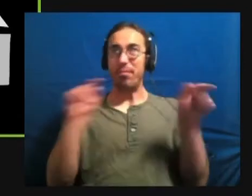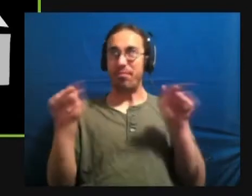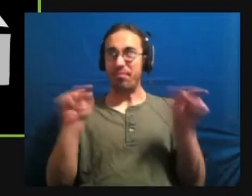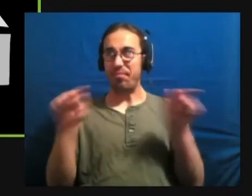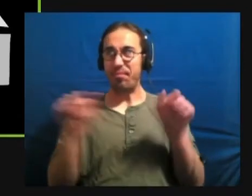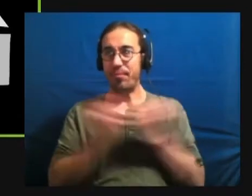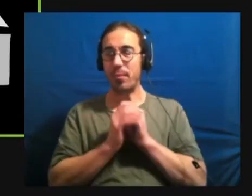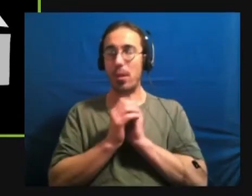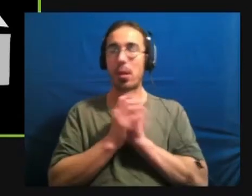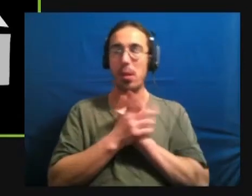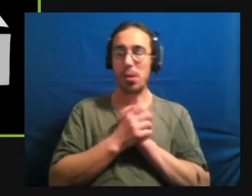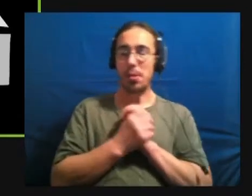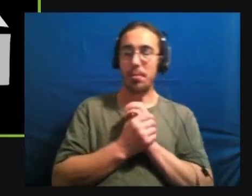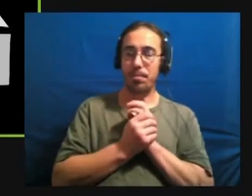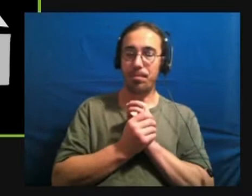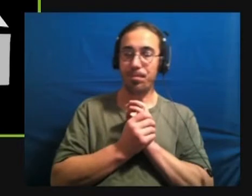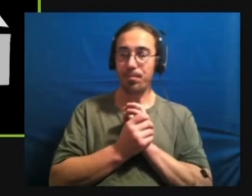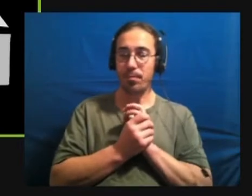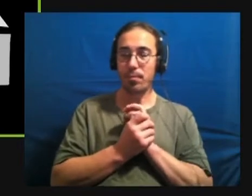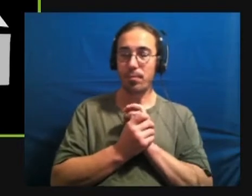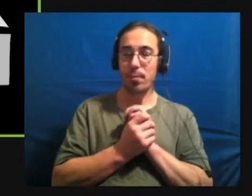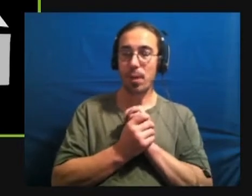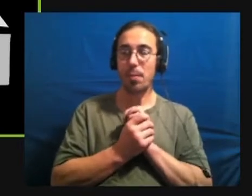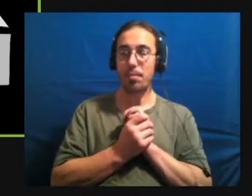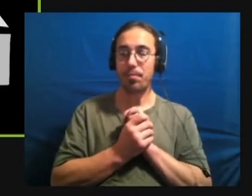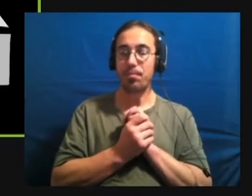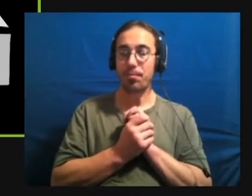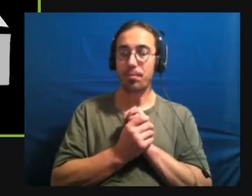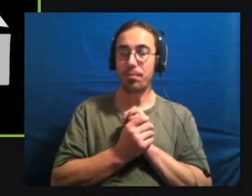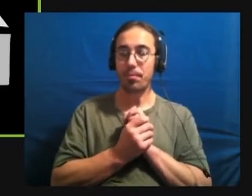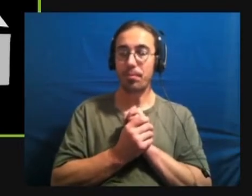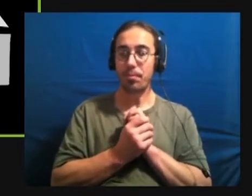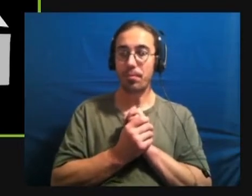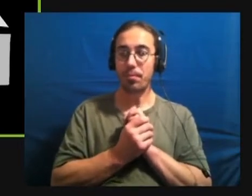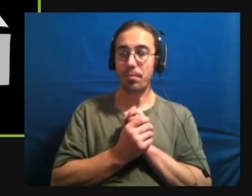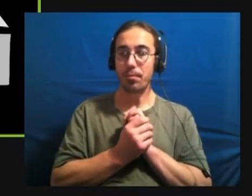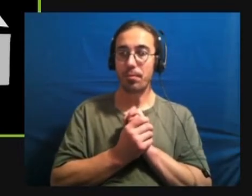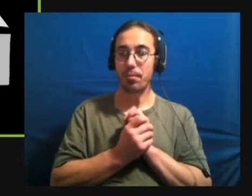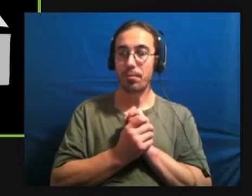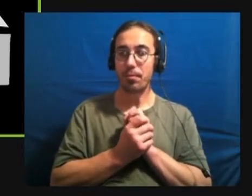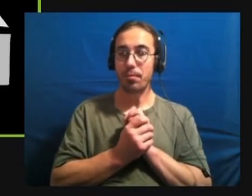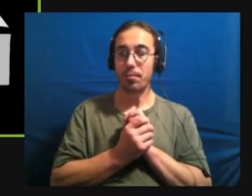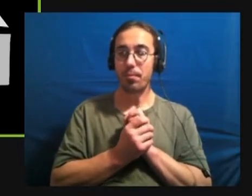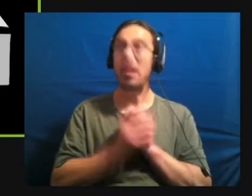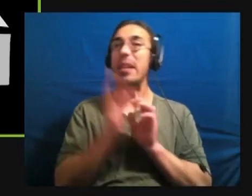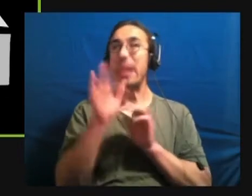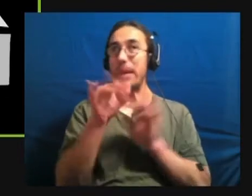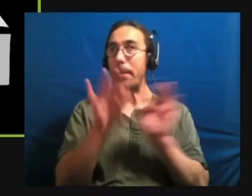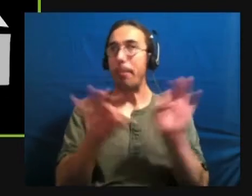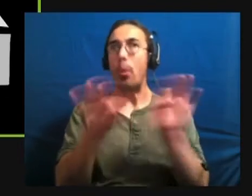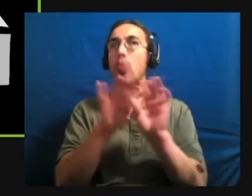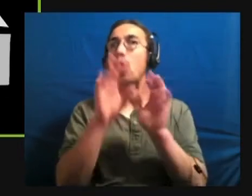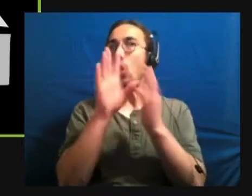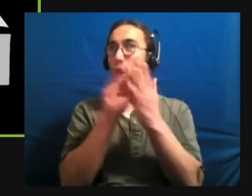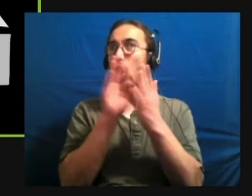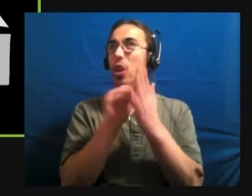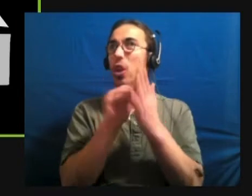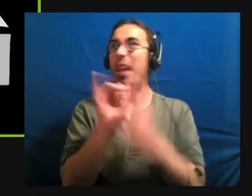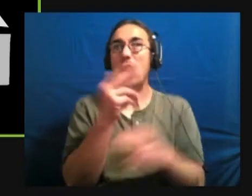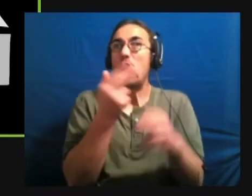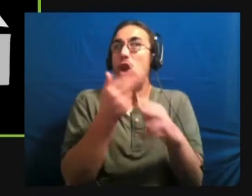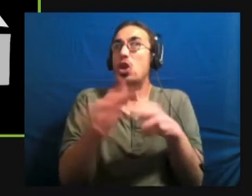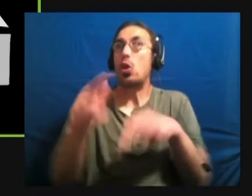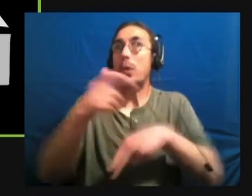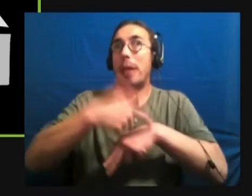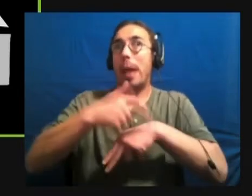And that's a that's a big thing to learn in 60 seconds or however long